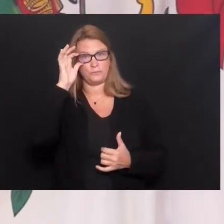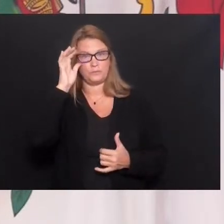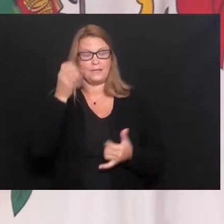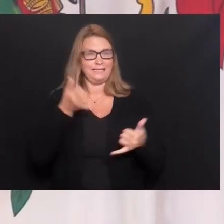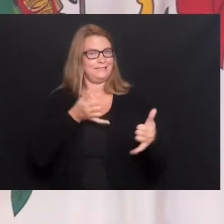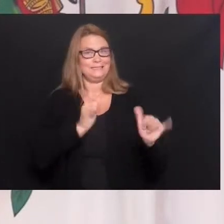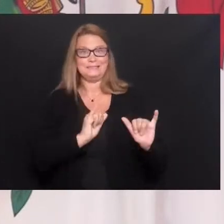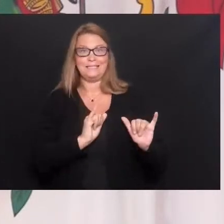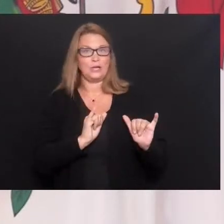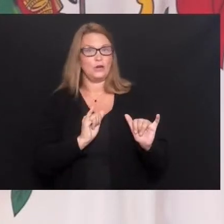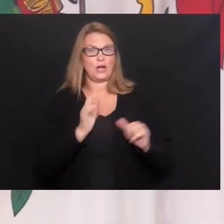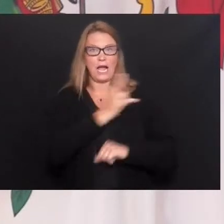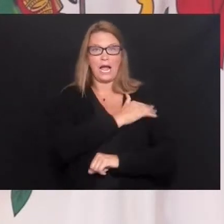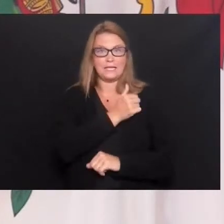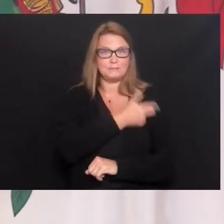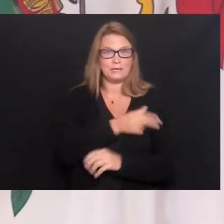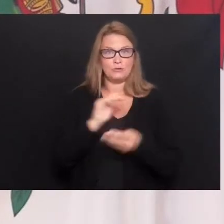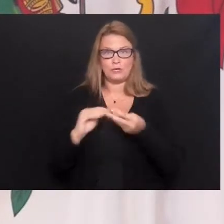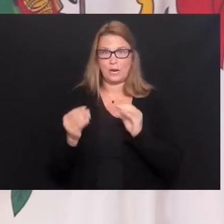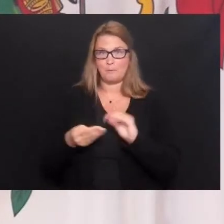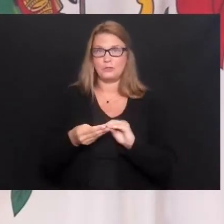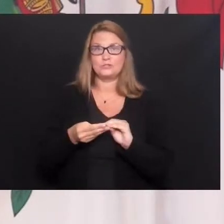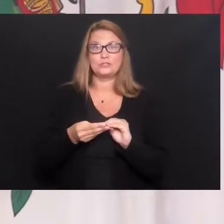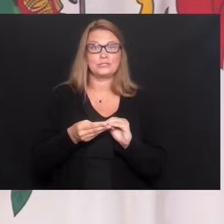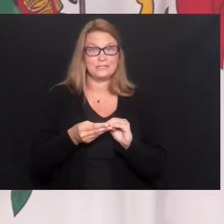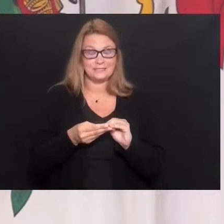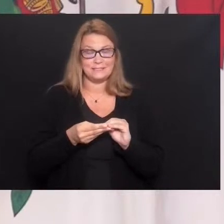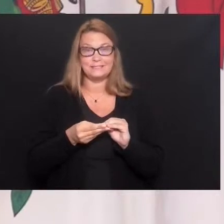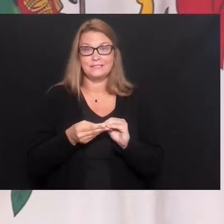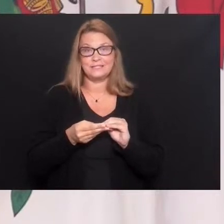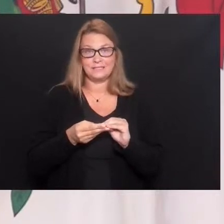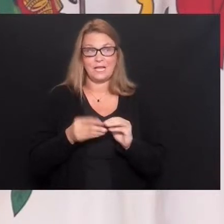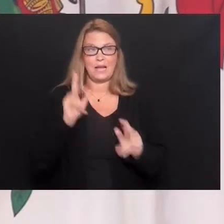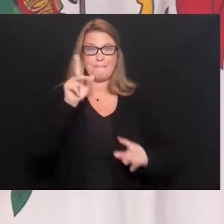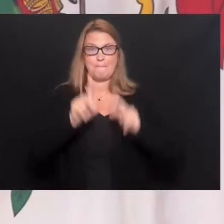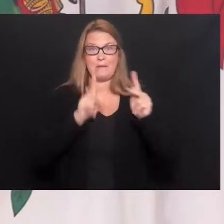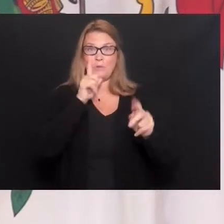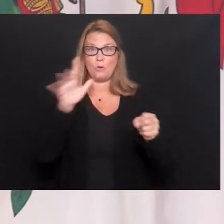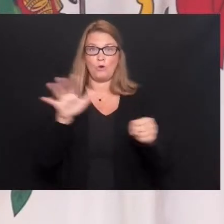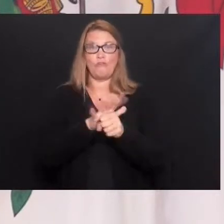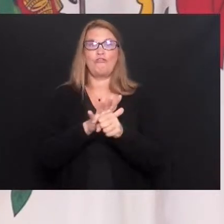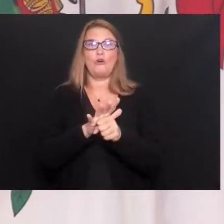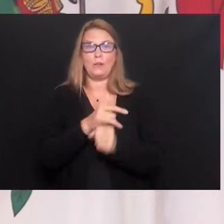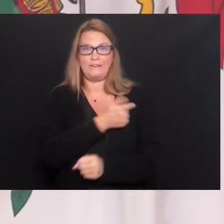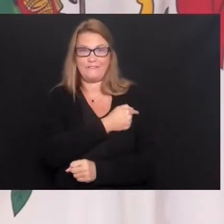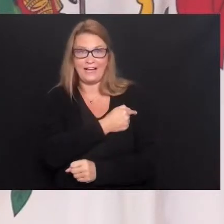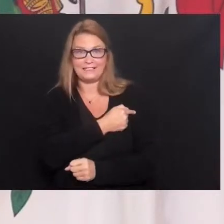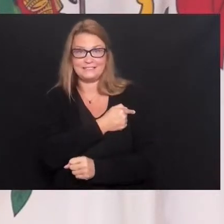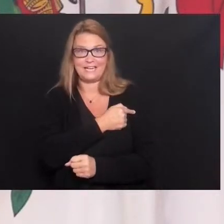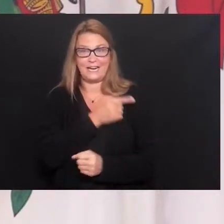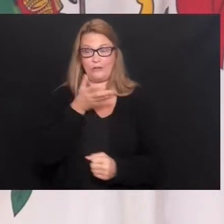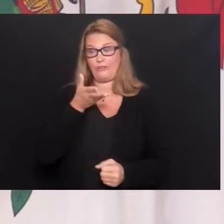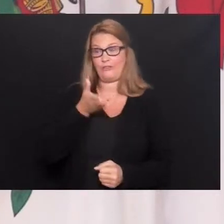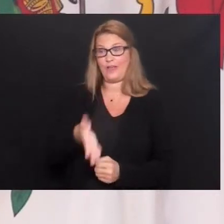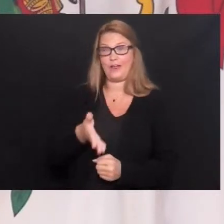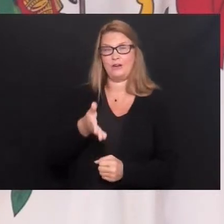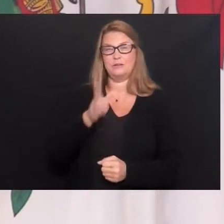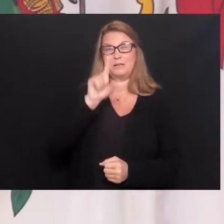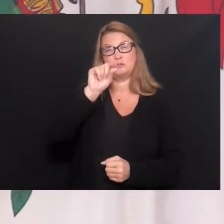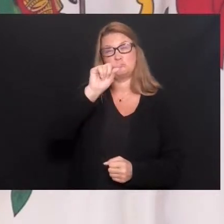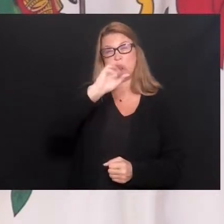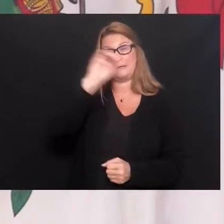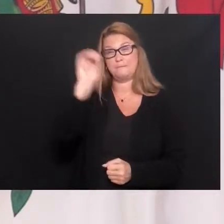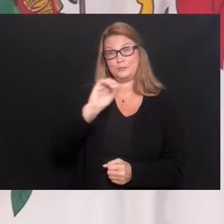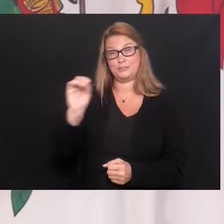Still, our hospitalization numbers as far as those that are fully vaccinated that are in our hospitals are about